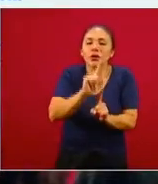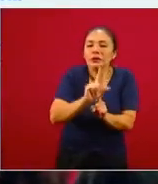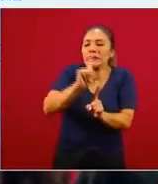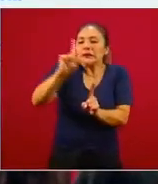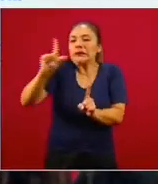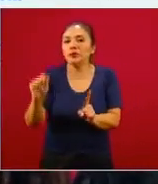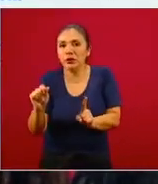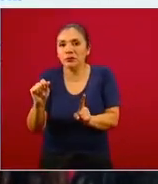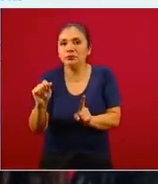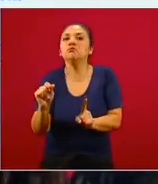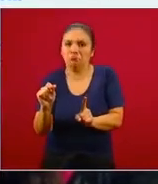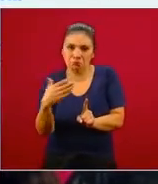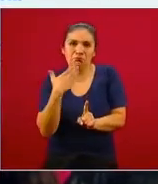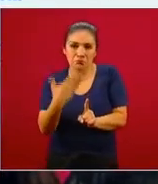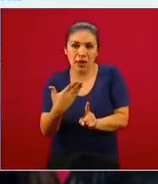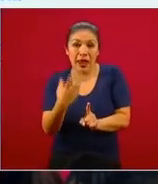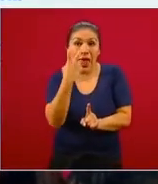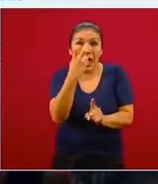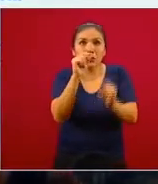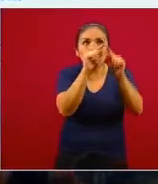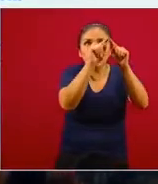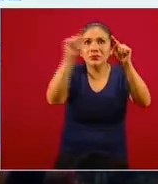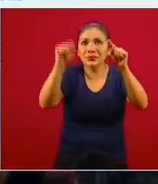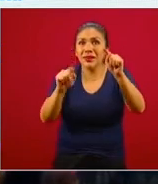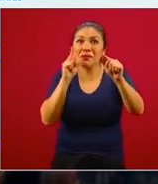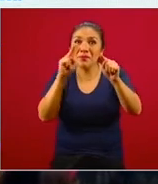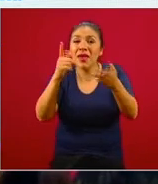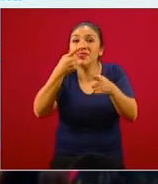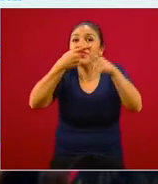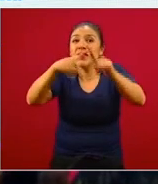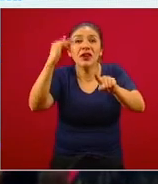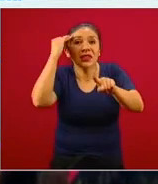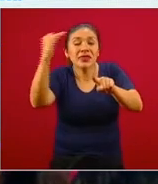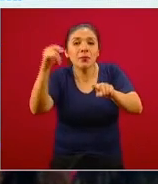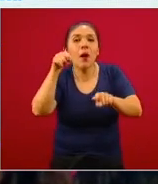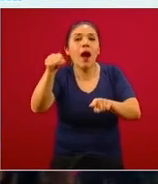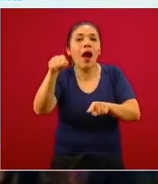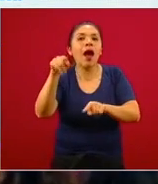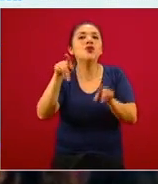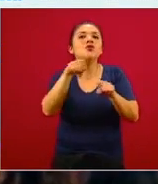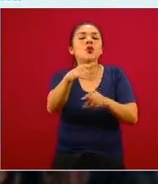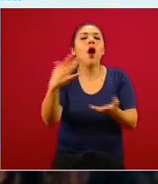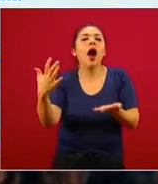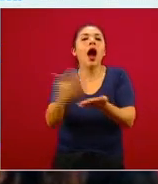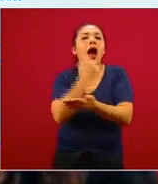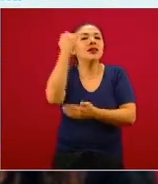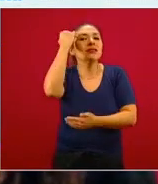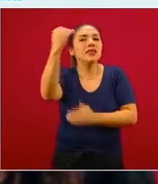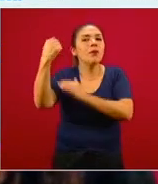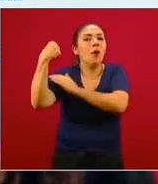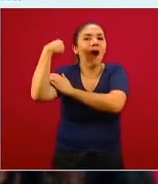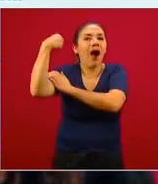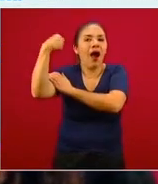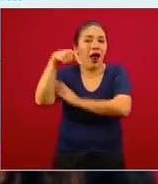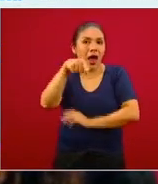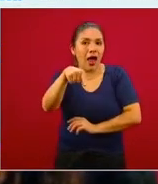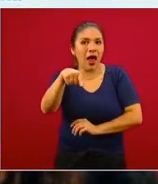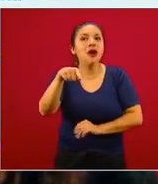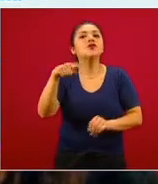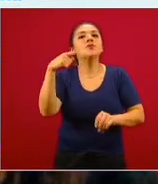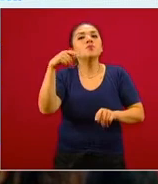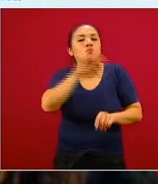delay the date in which the peak happens. And this difference that is represented on point